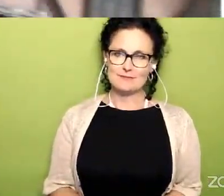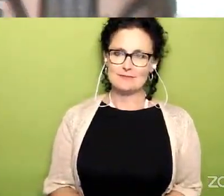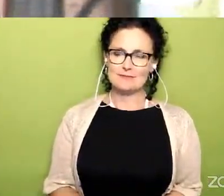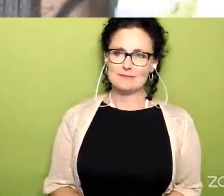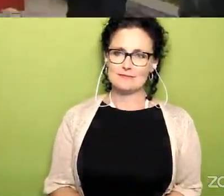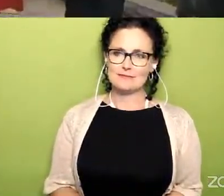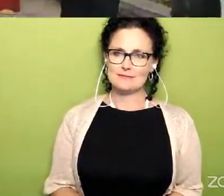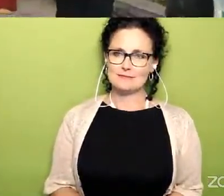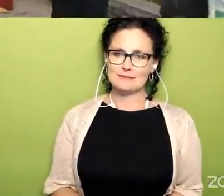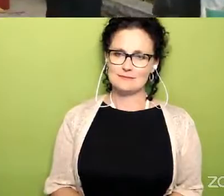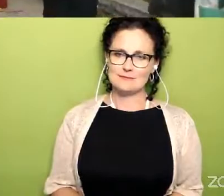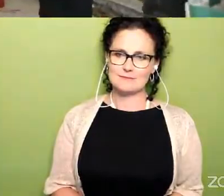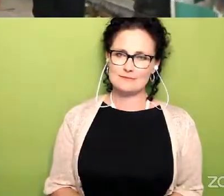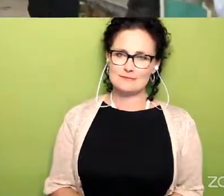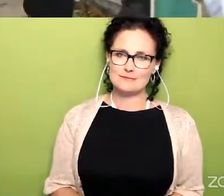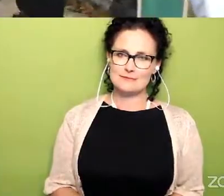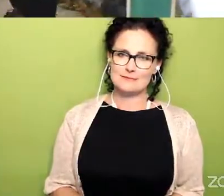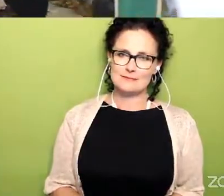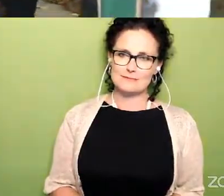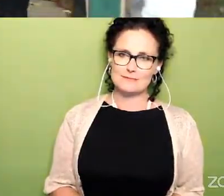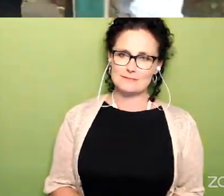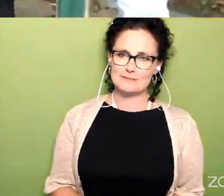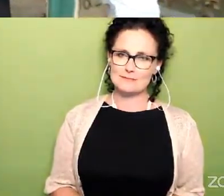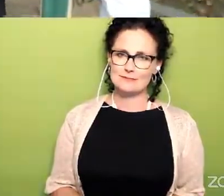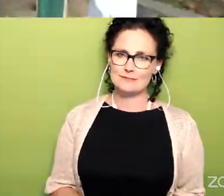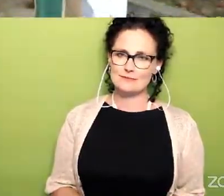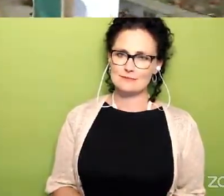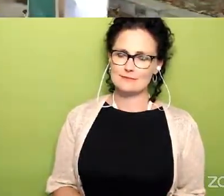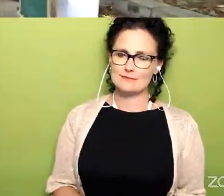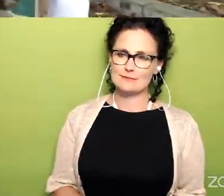be kaun ruthreya